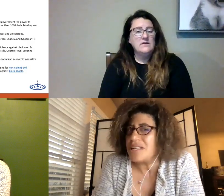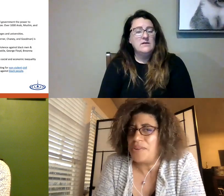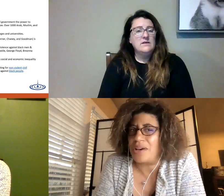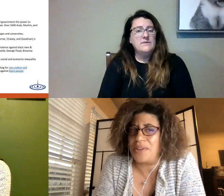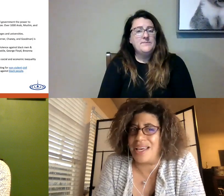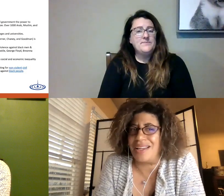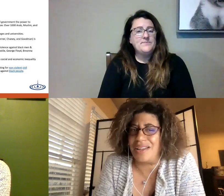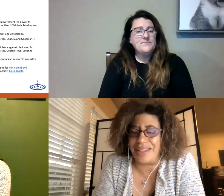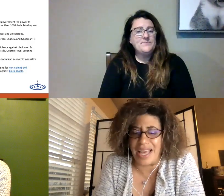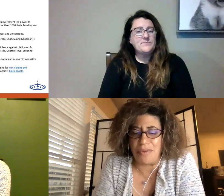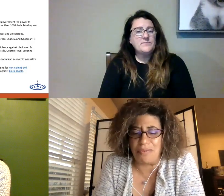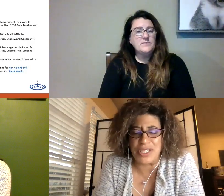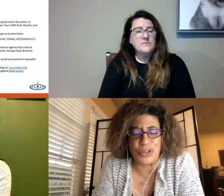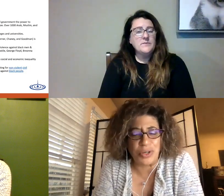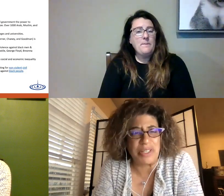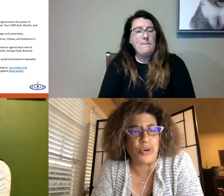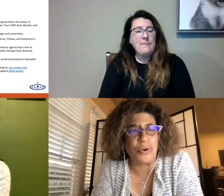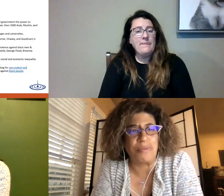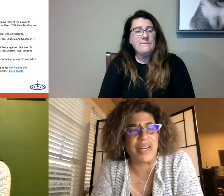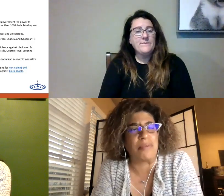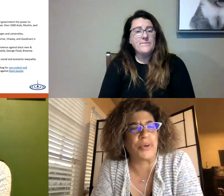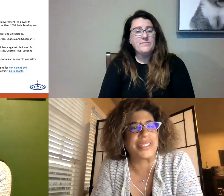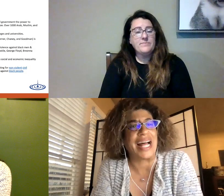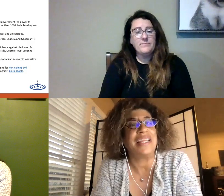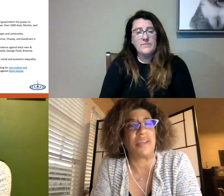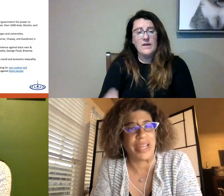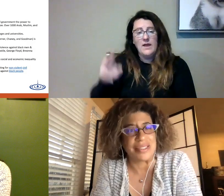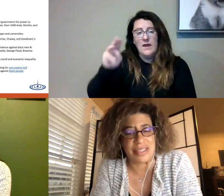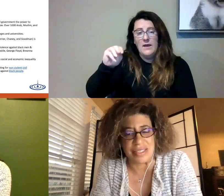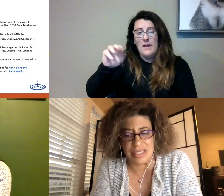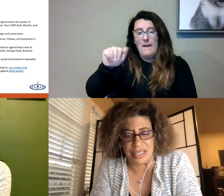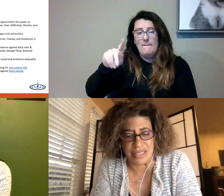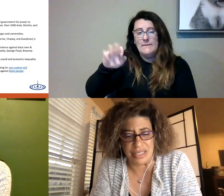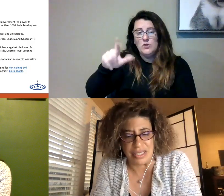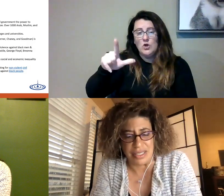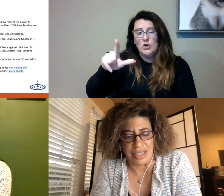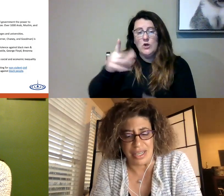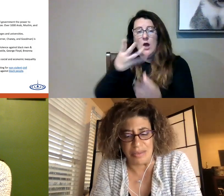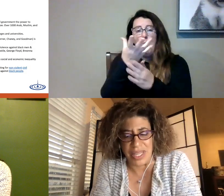We also know that maternal mortality rates